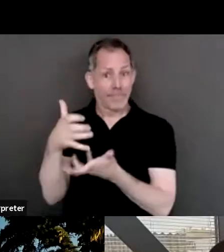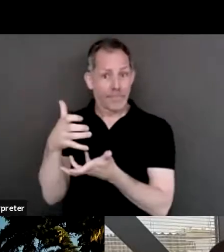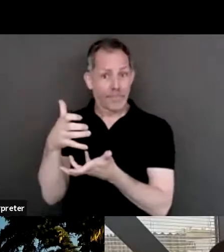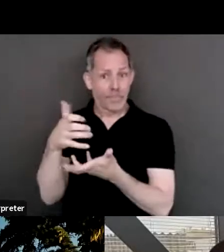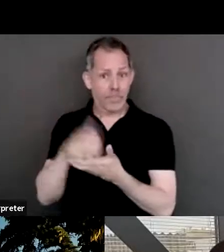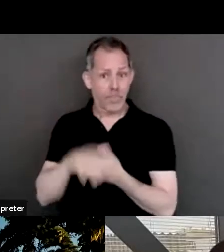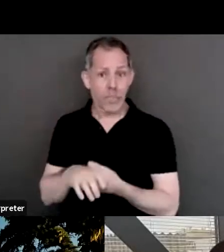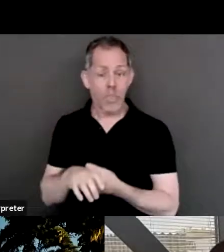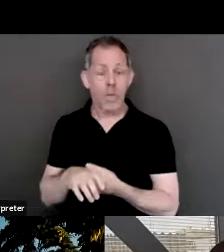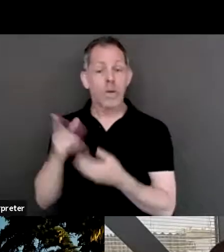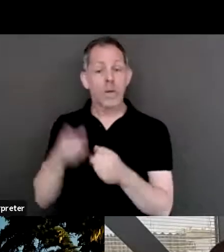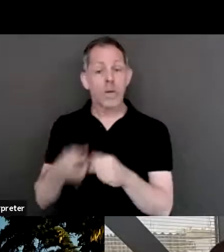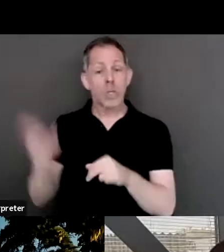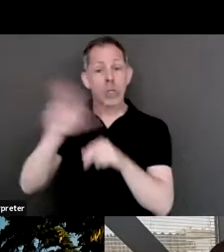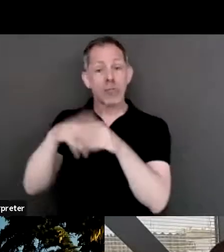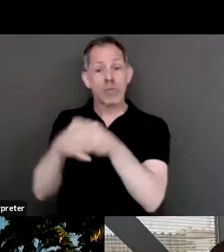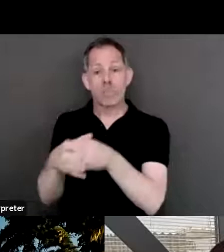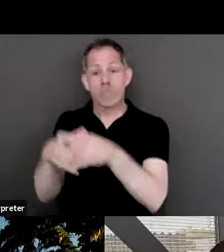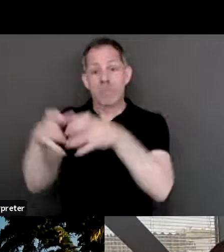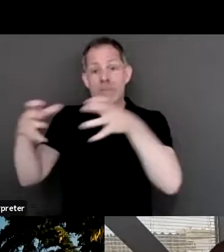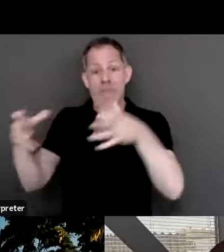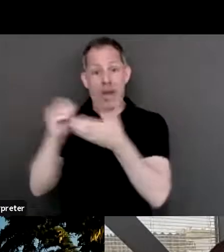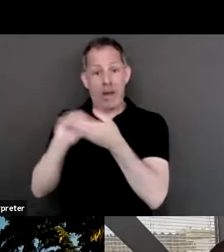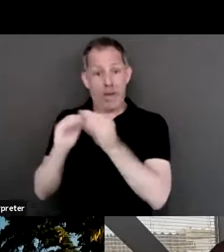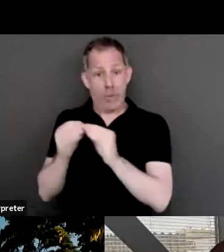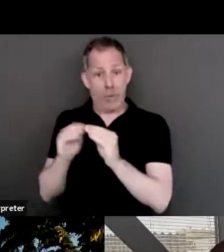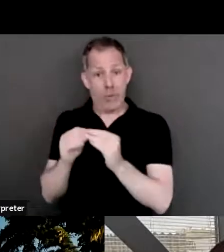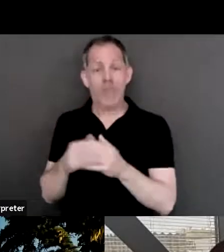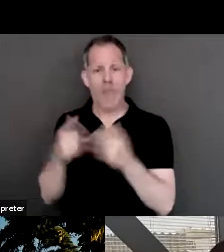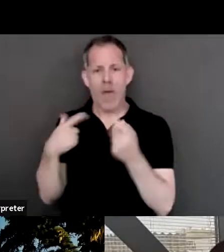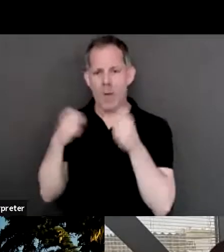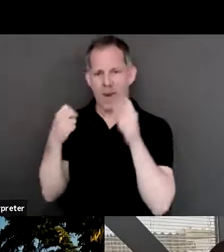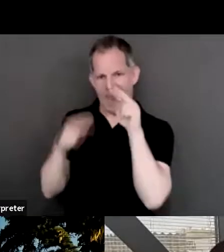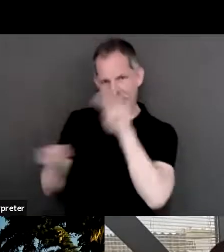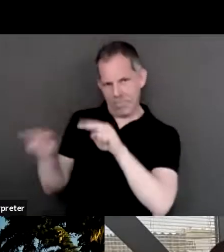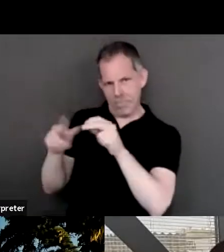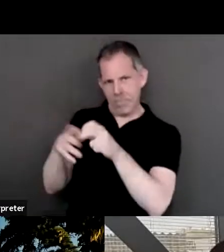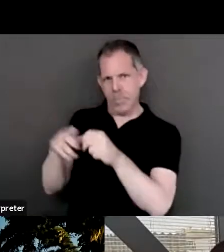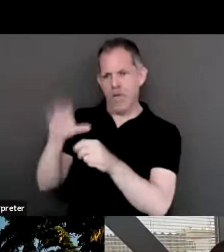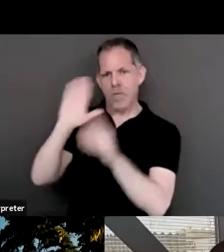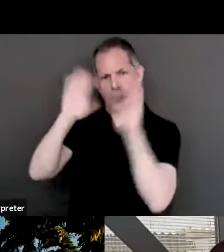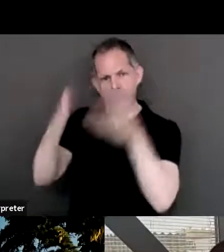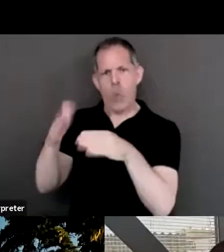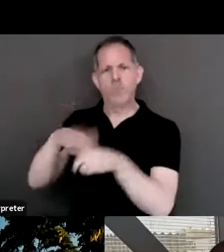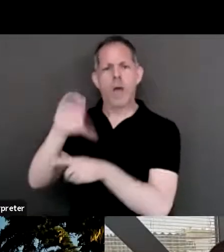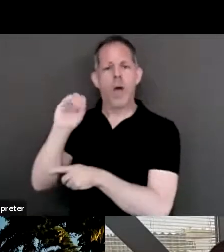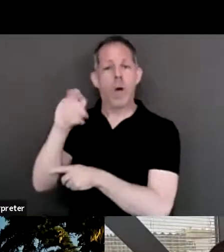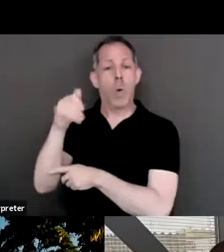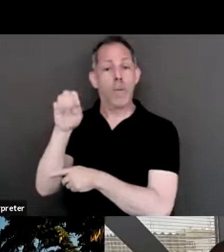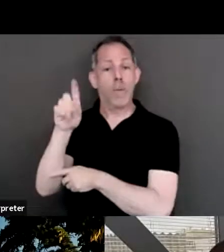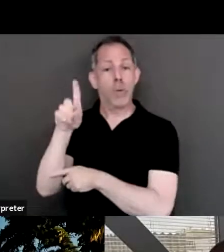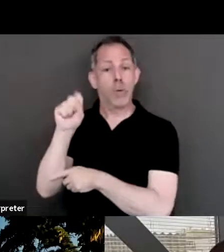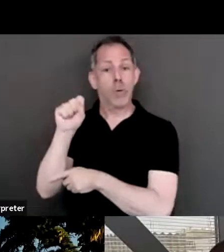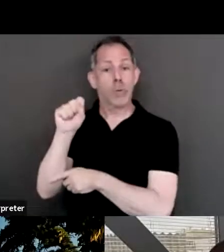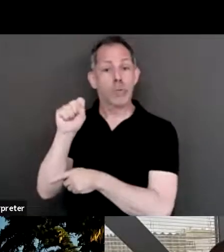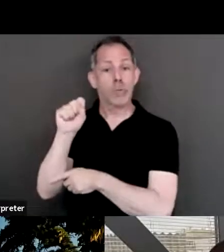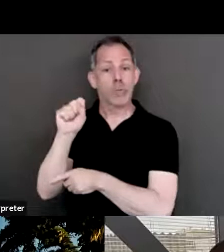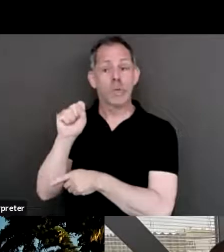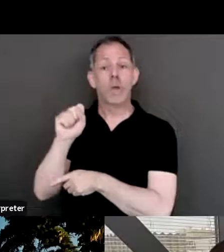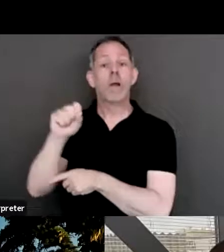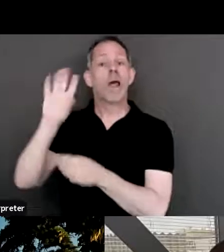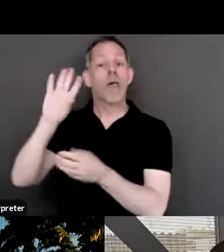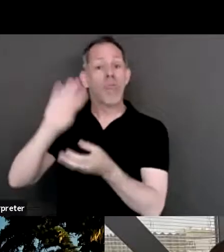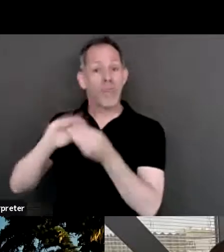looked at as it related to opioids. That then became an indicator we could also apply to COVID infection outbreaks. So that data collection